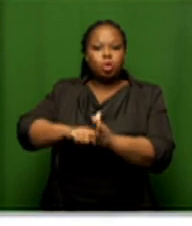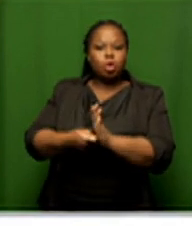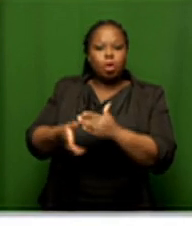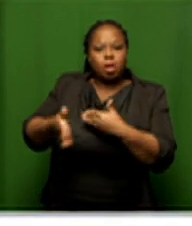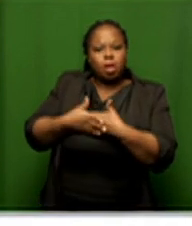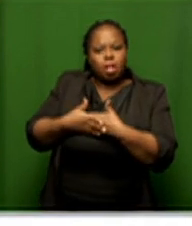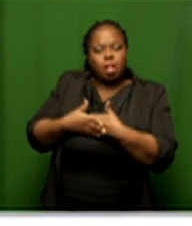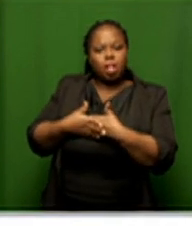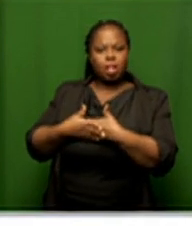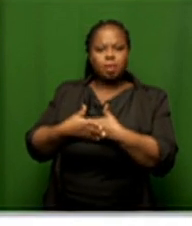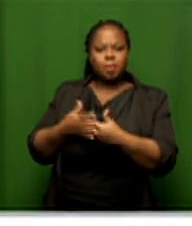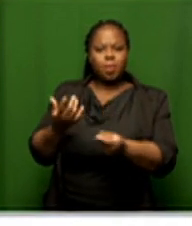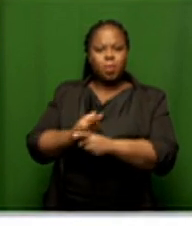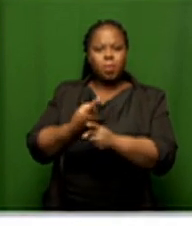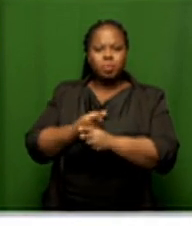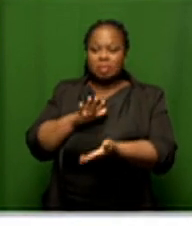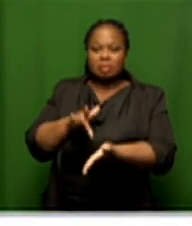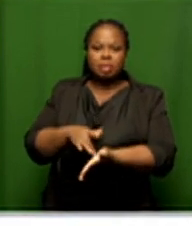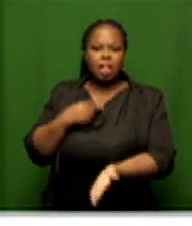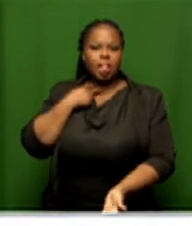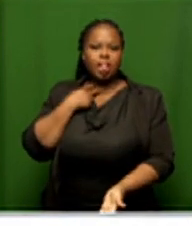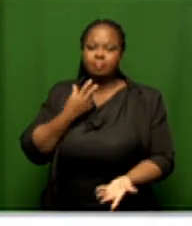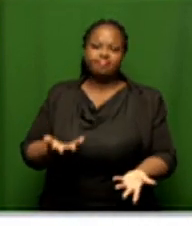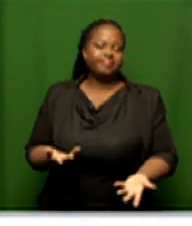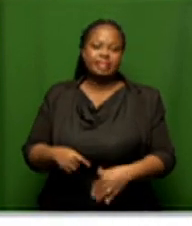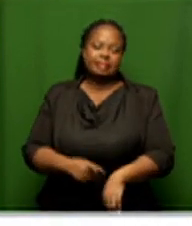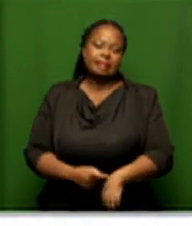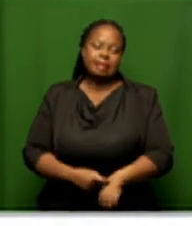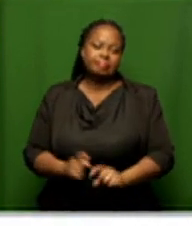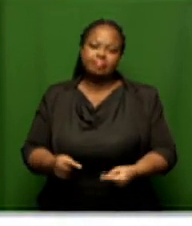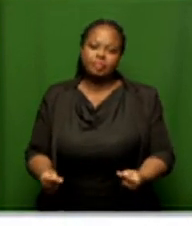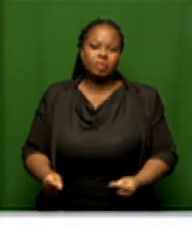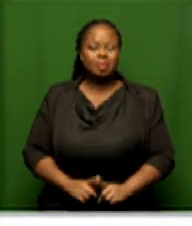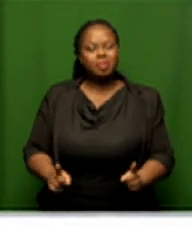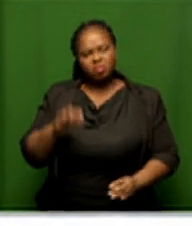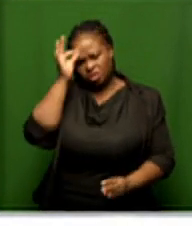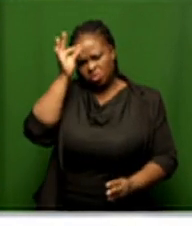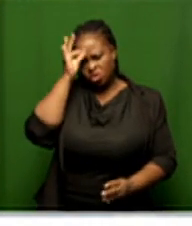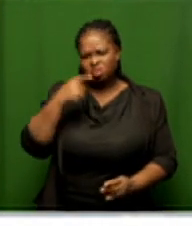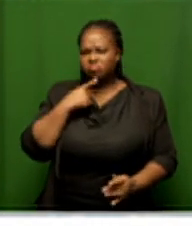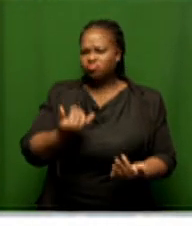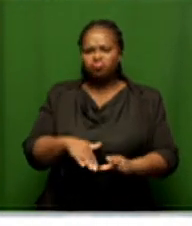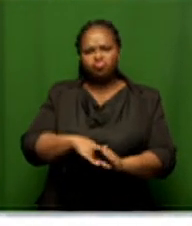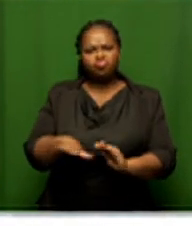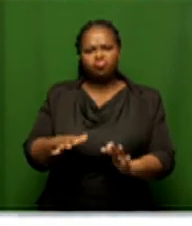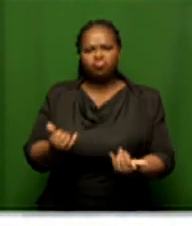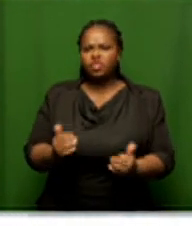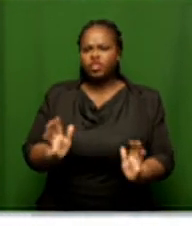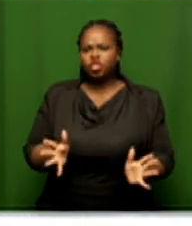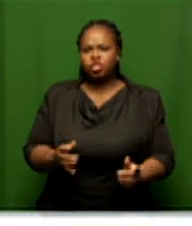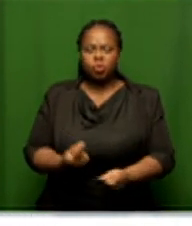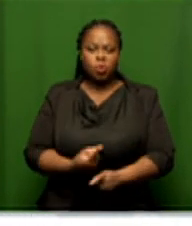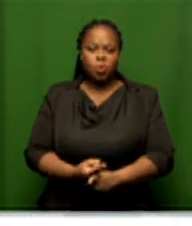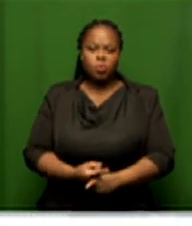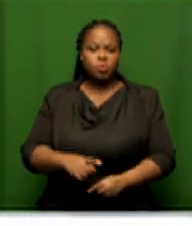the centers and unable to start their work on time. But the police saying they are out today, ensuring as well that they